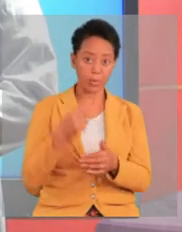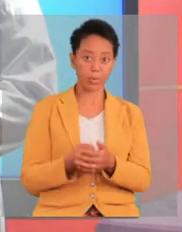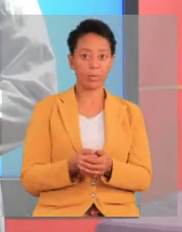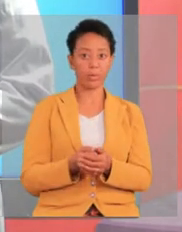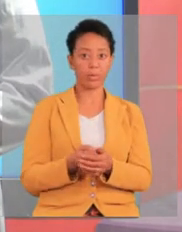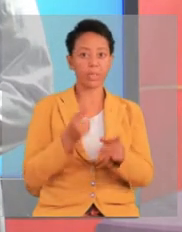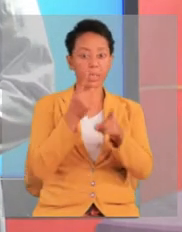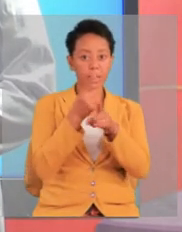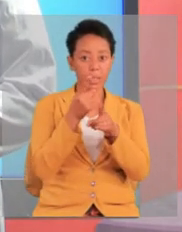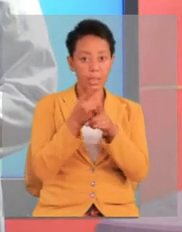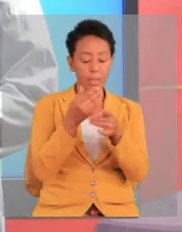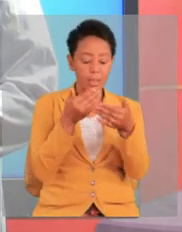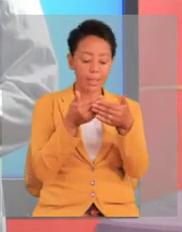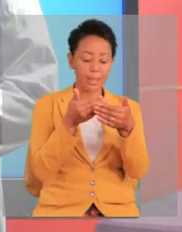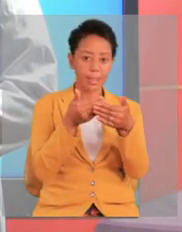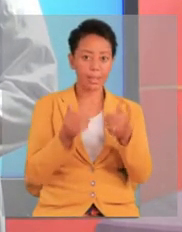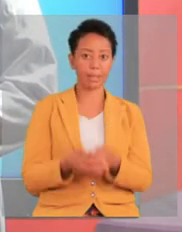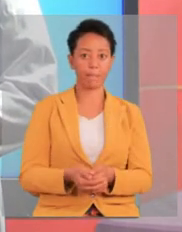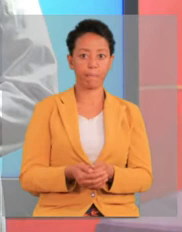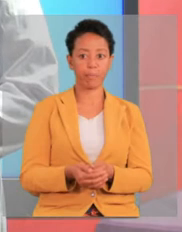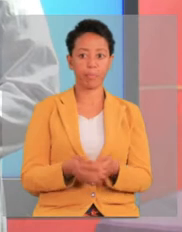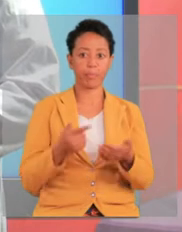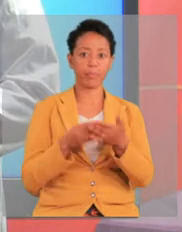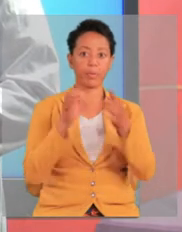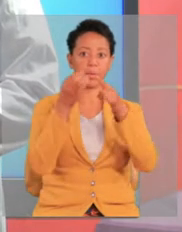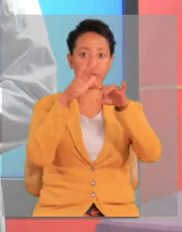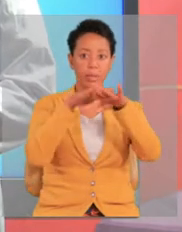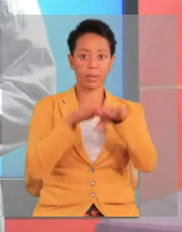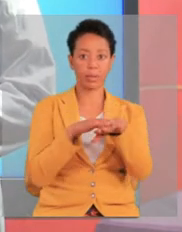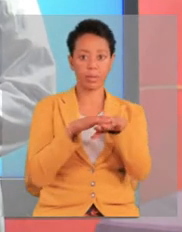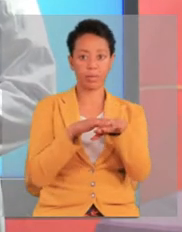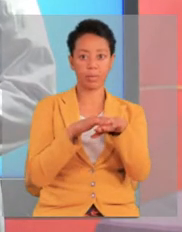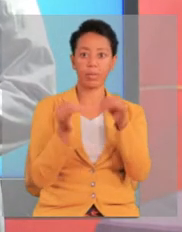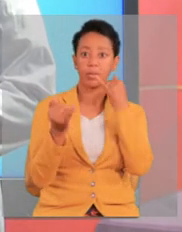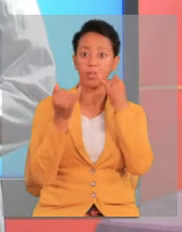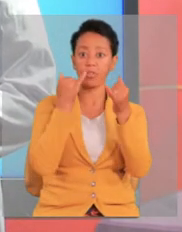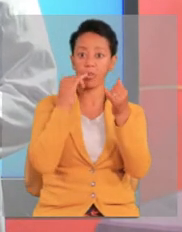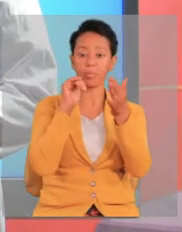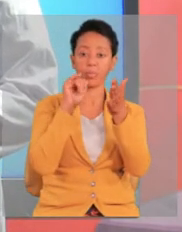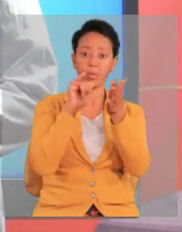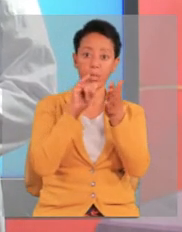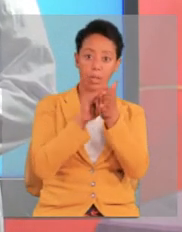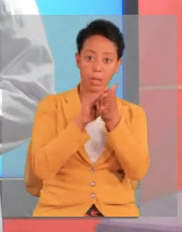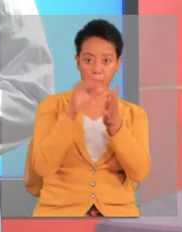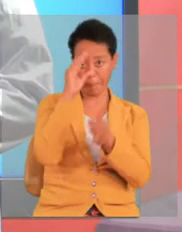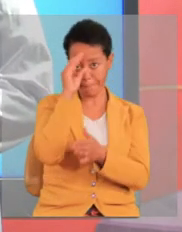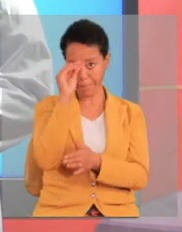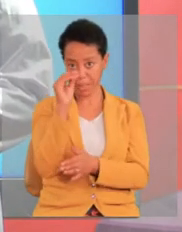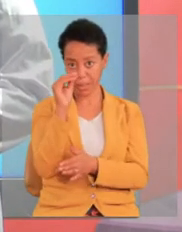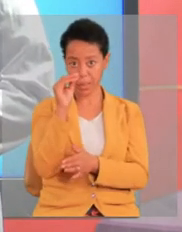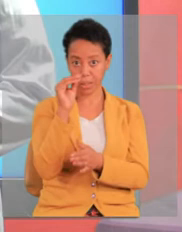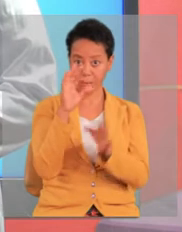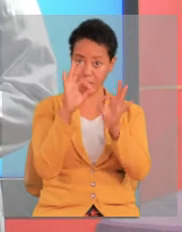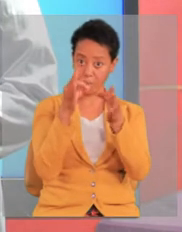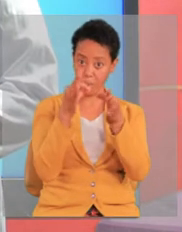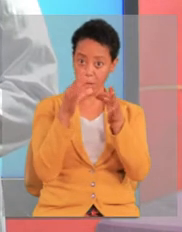just recently. So in such a case, we inform to that person that your family